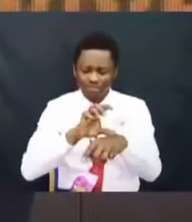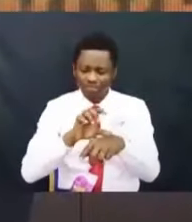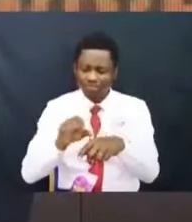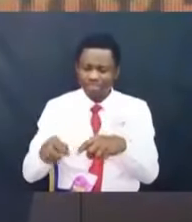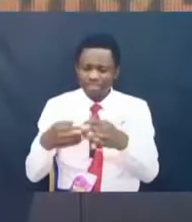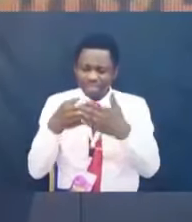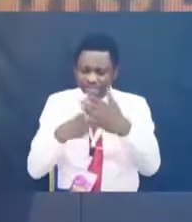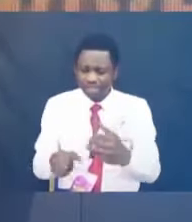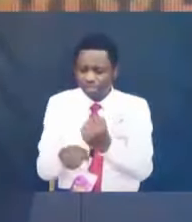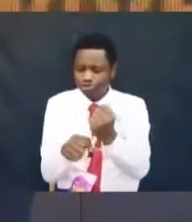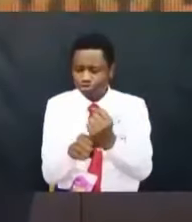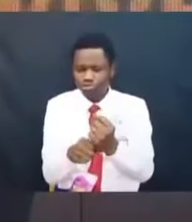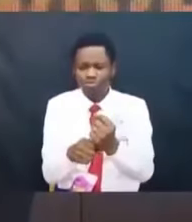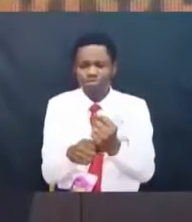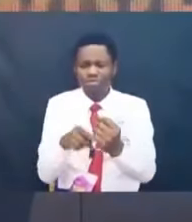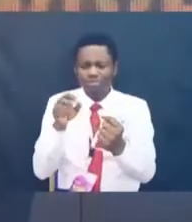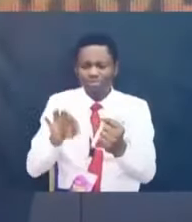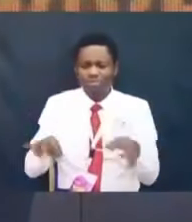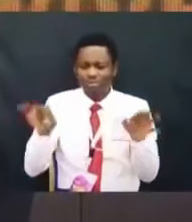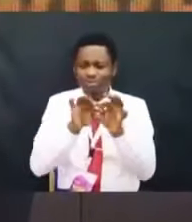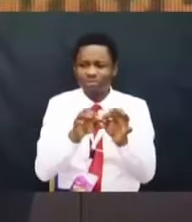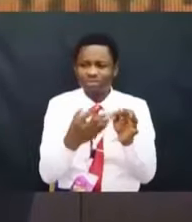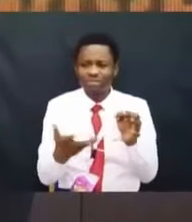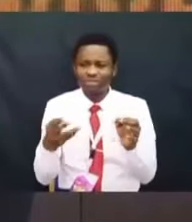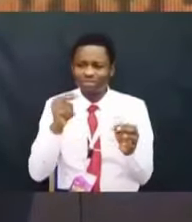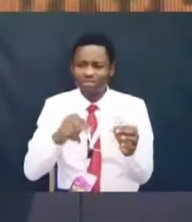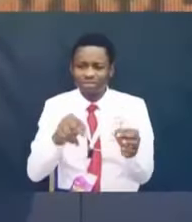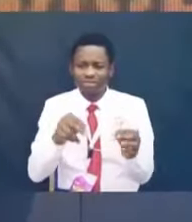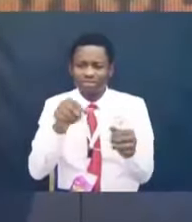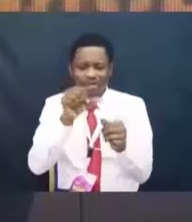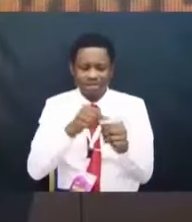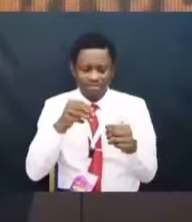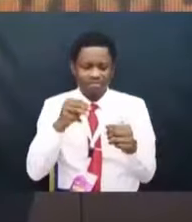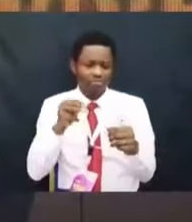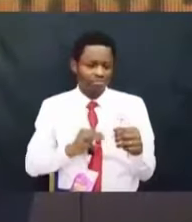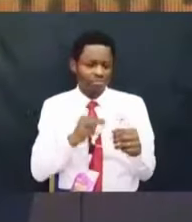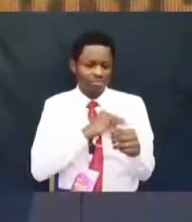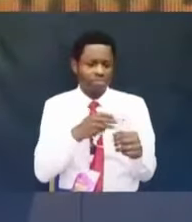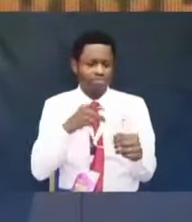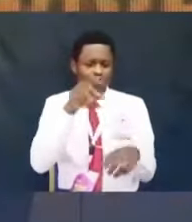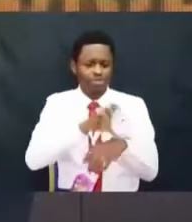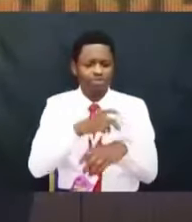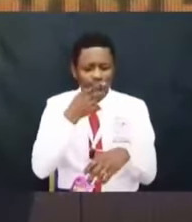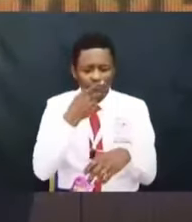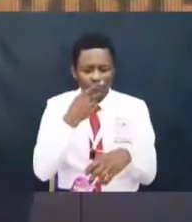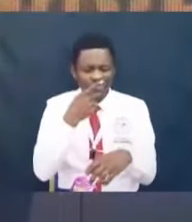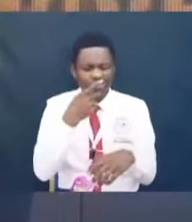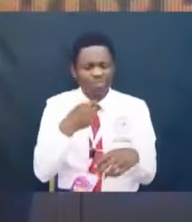of us and every member of the Church of Pentecost is love for the